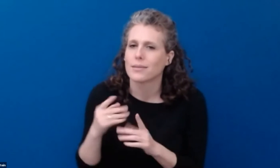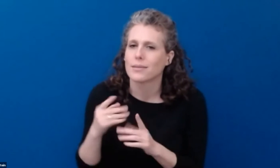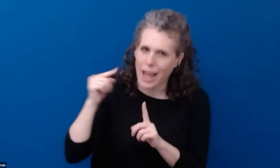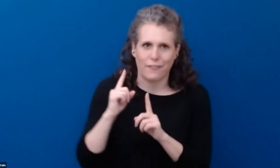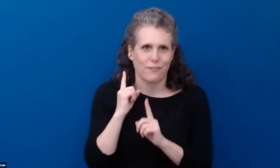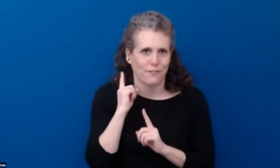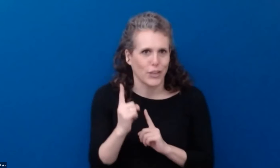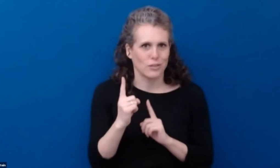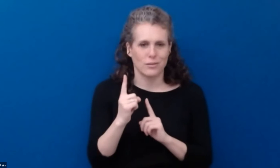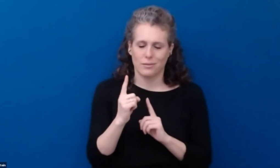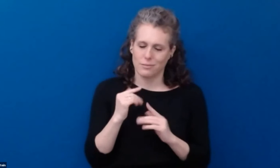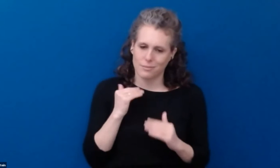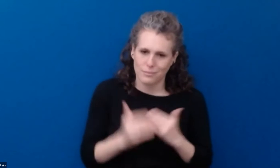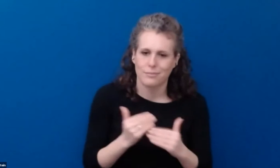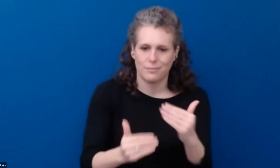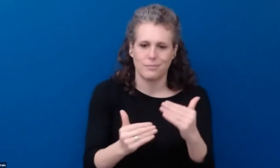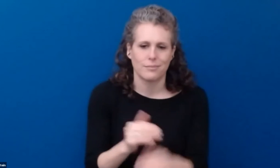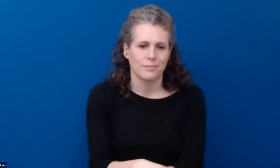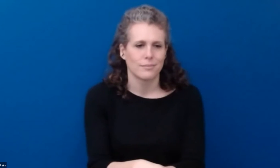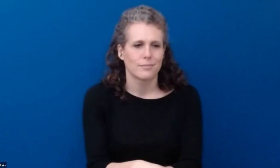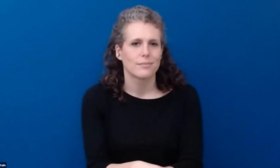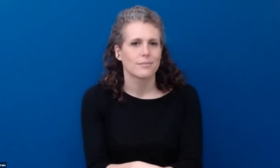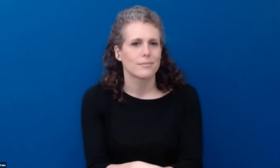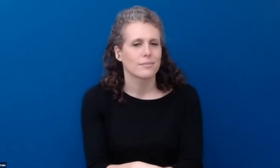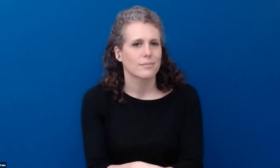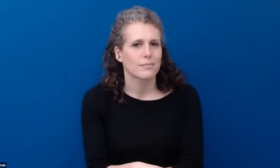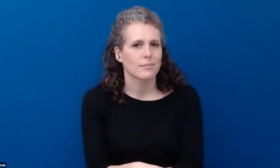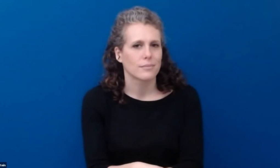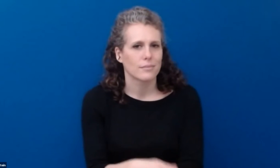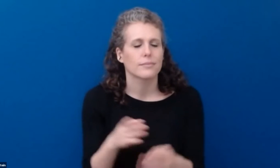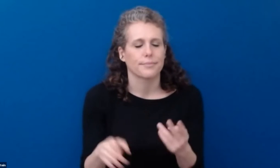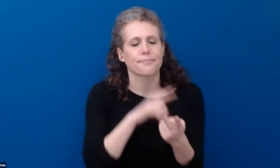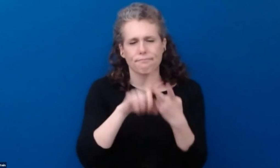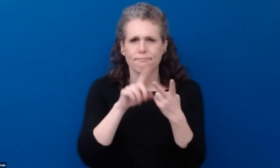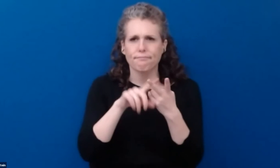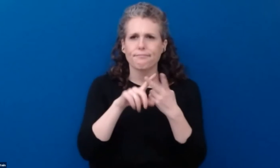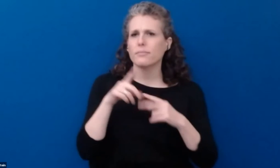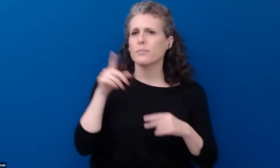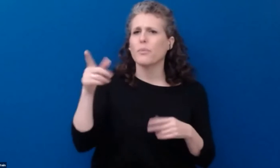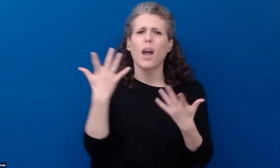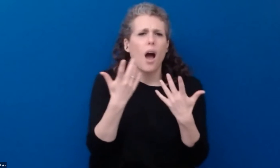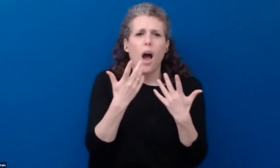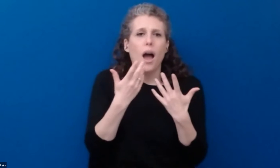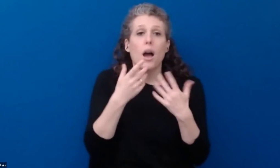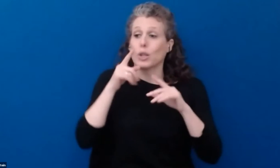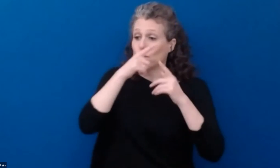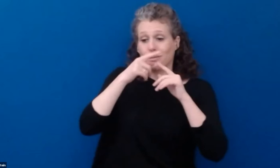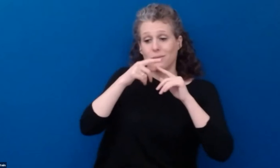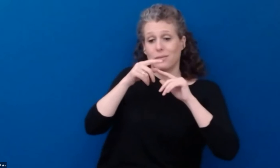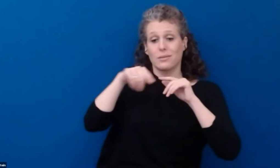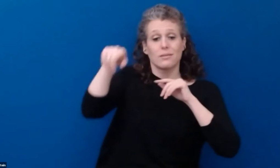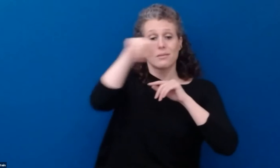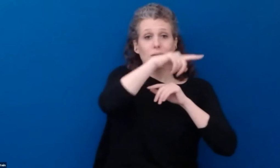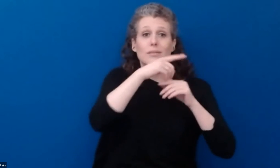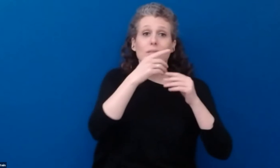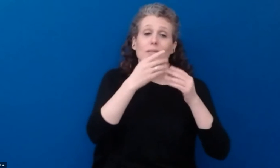the importance of going into the educations of designers and technical developers